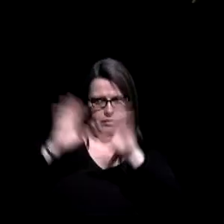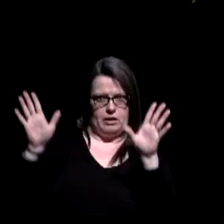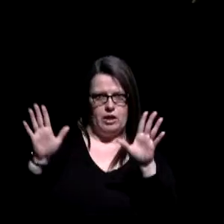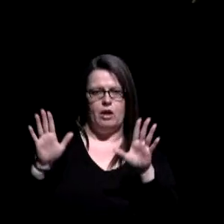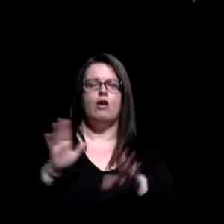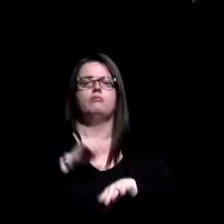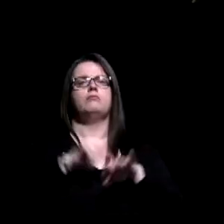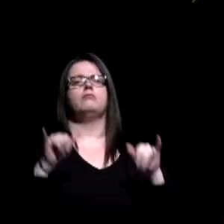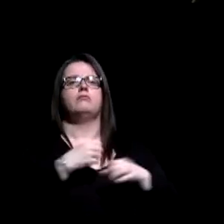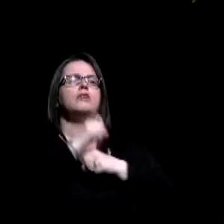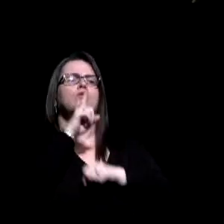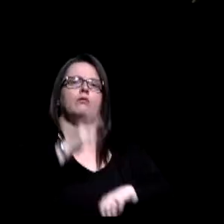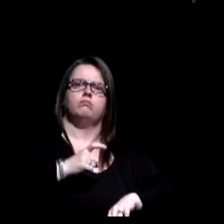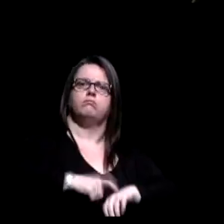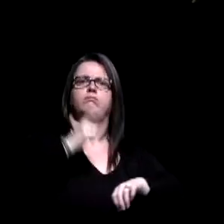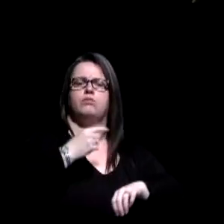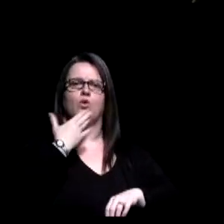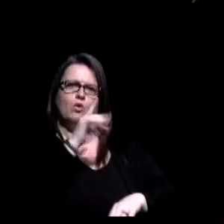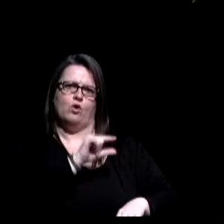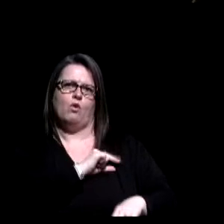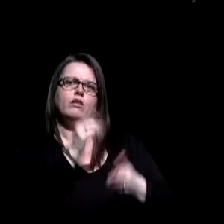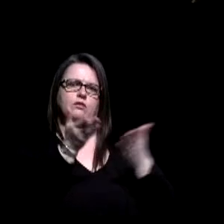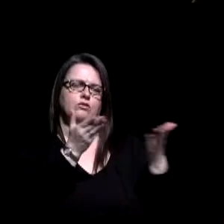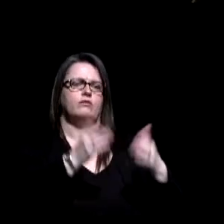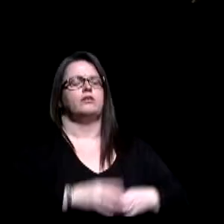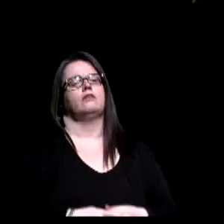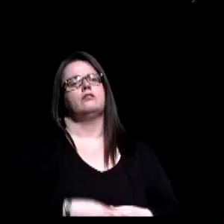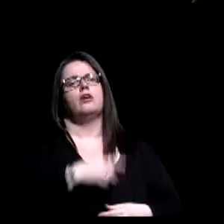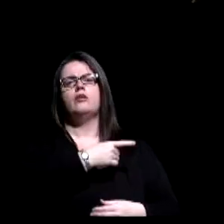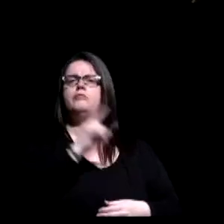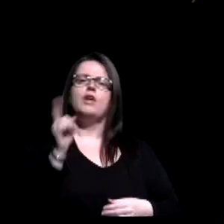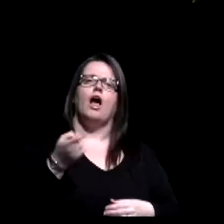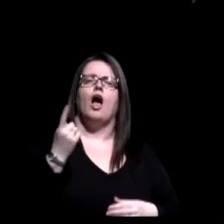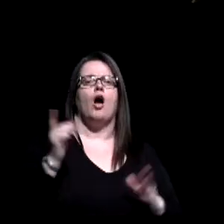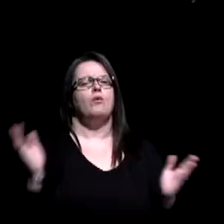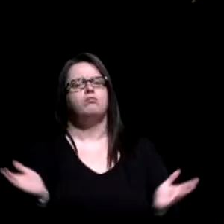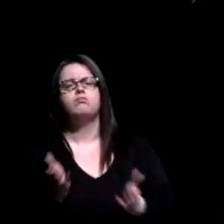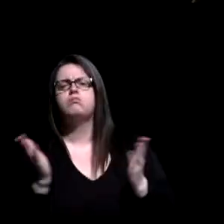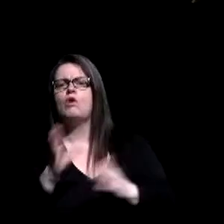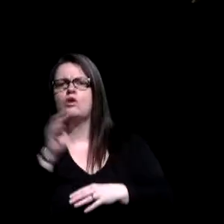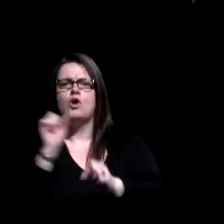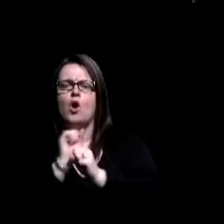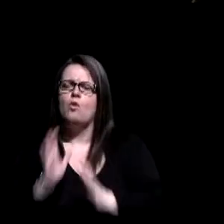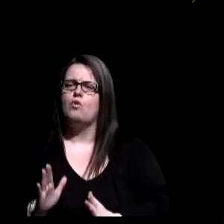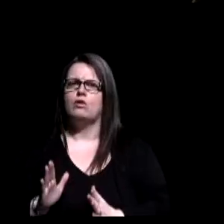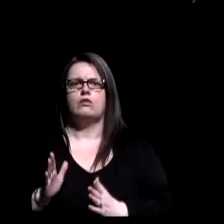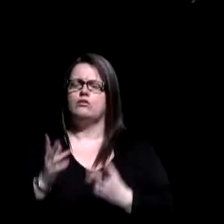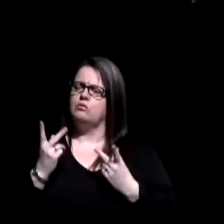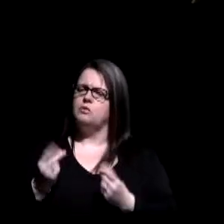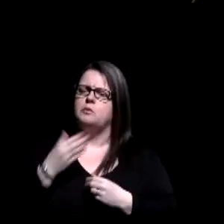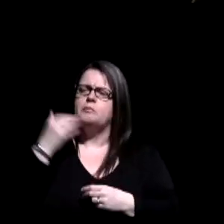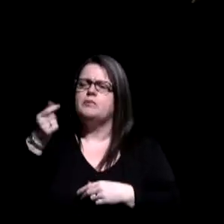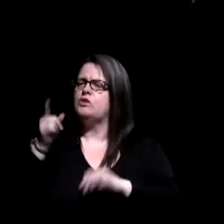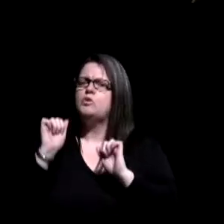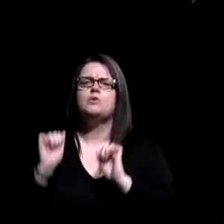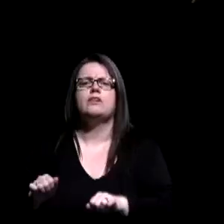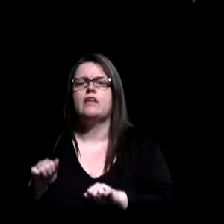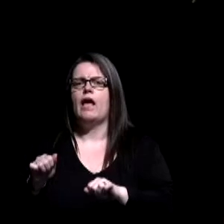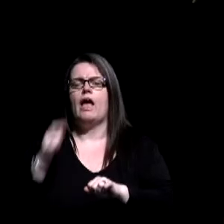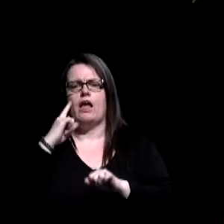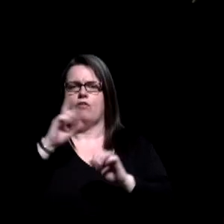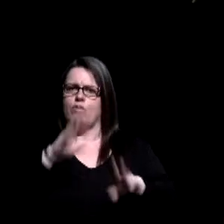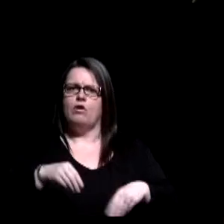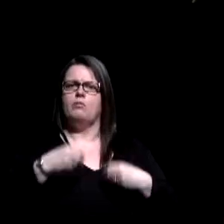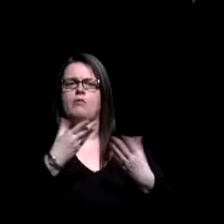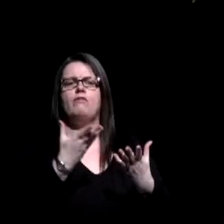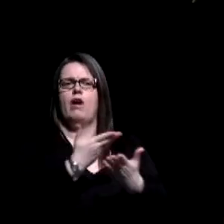of services. She always encourages her fellow colleagues to be the best they can be for the residents of Newfoundland